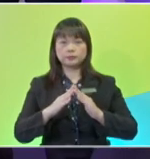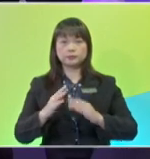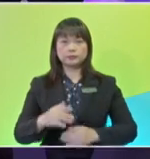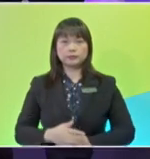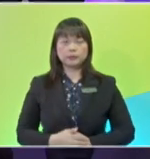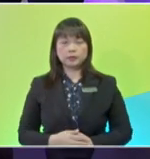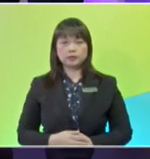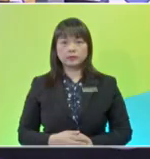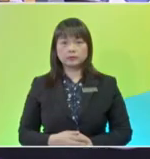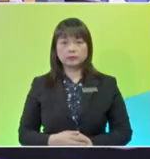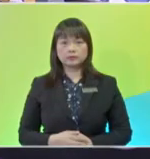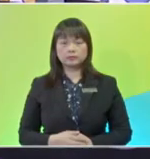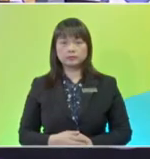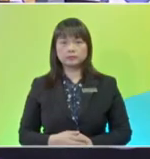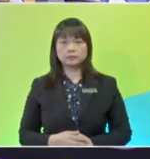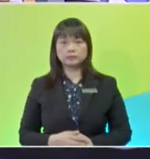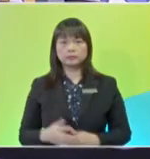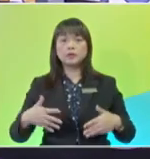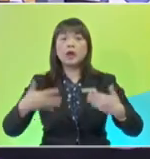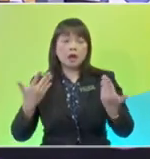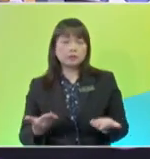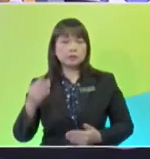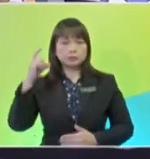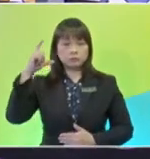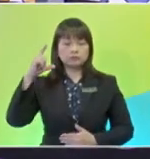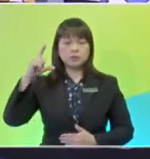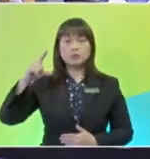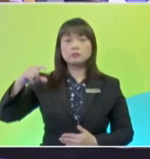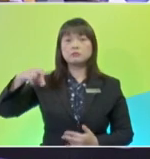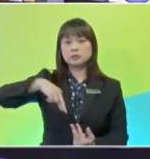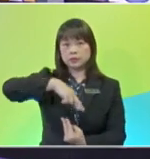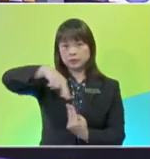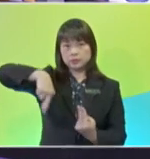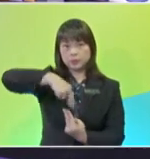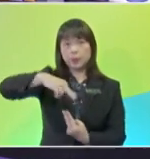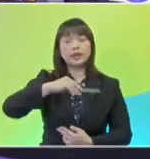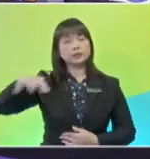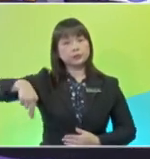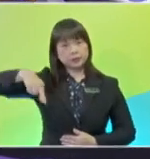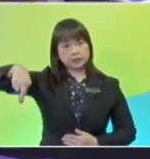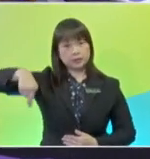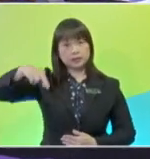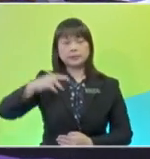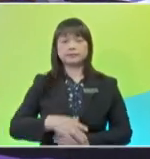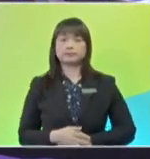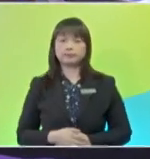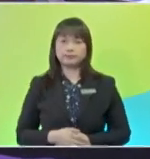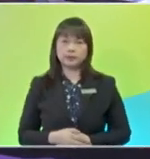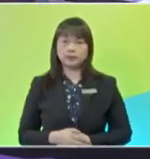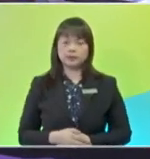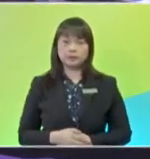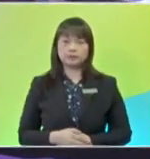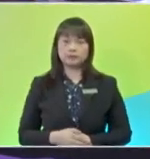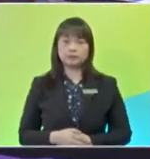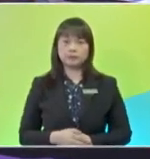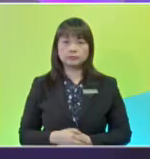all live, and how Moon revolves and you know, rotates around the Earth as well. Okay. So what is the question for